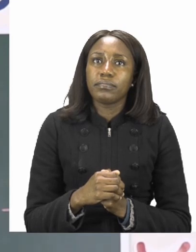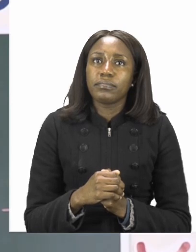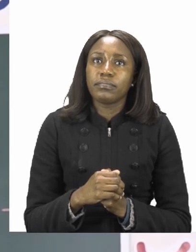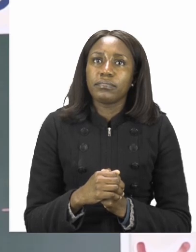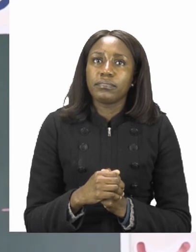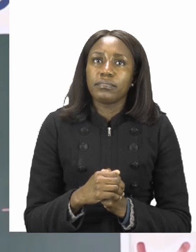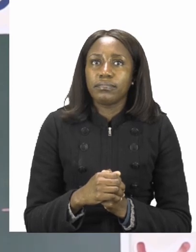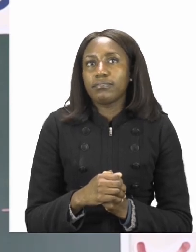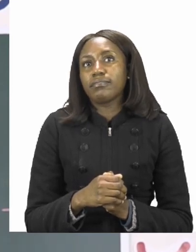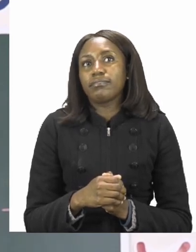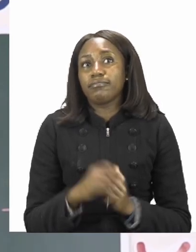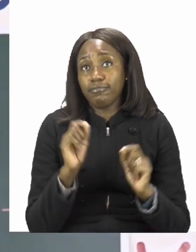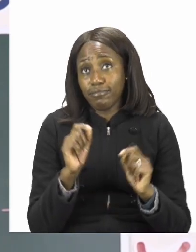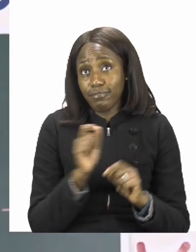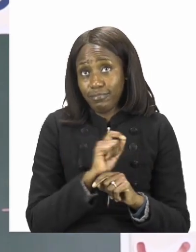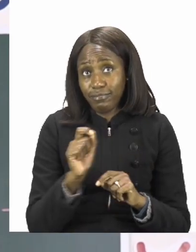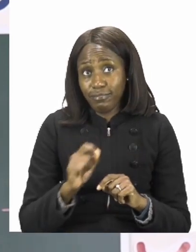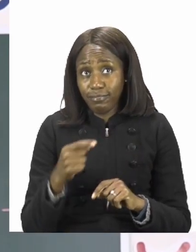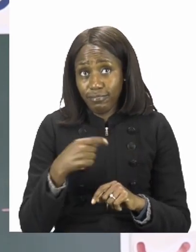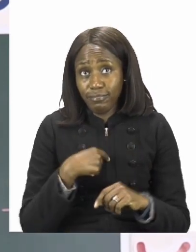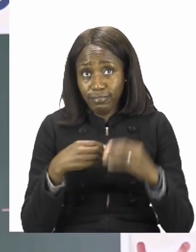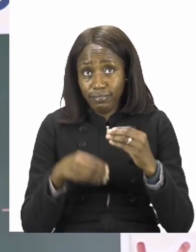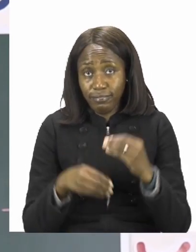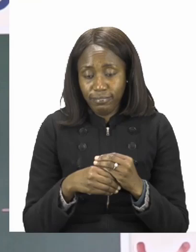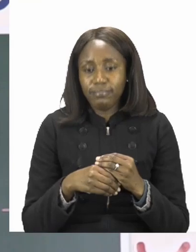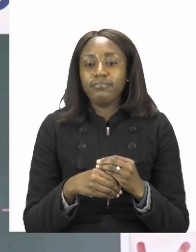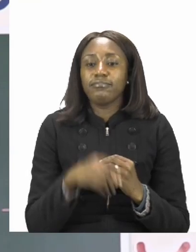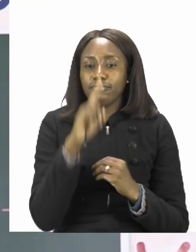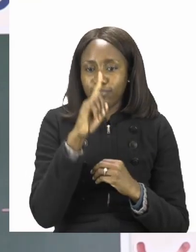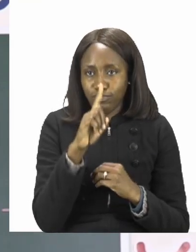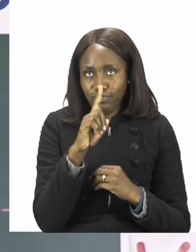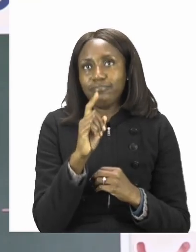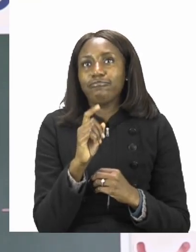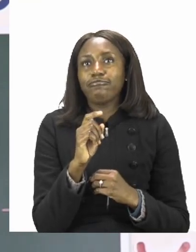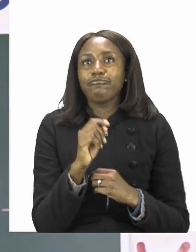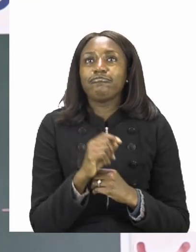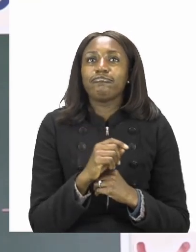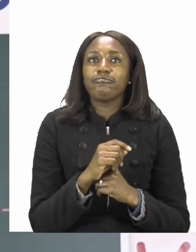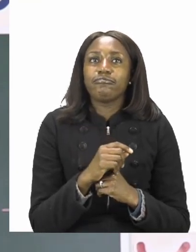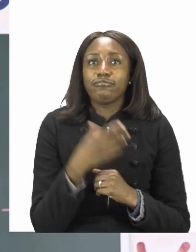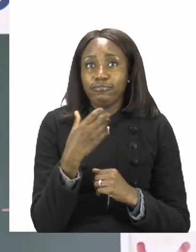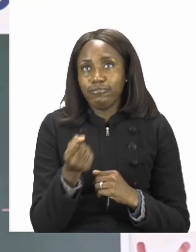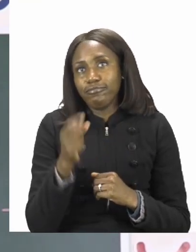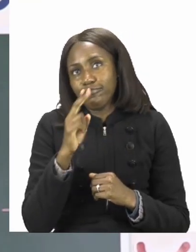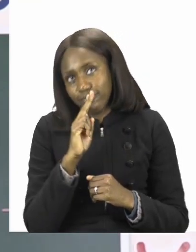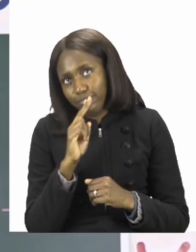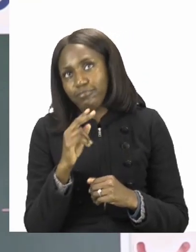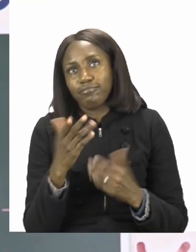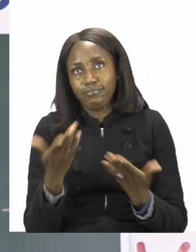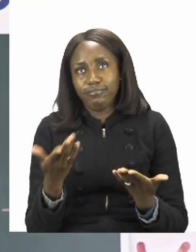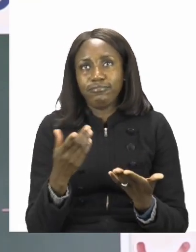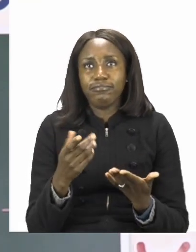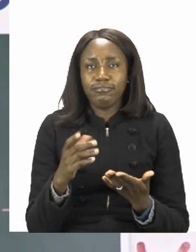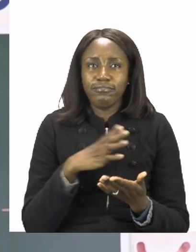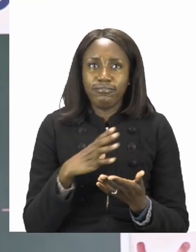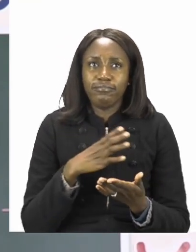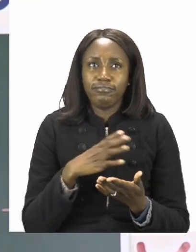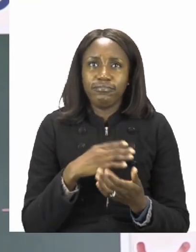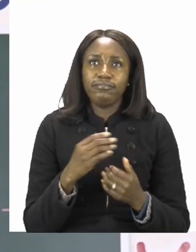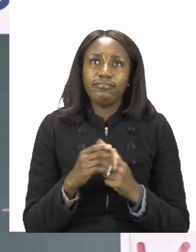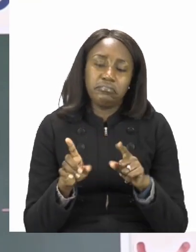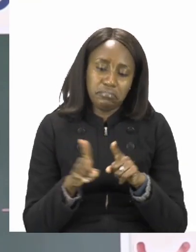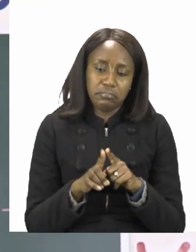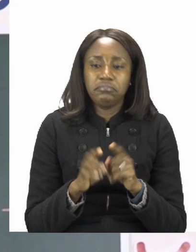So I'm going to stop mine here, but you can go ahead to say every time to get the next answer, just like in